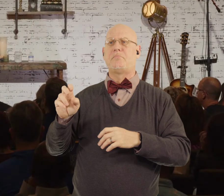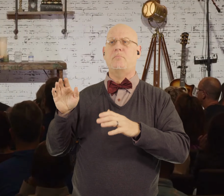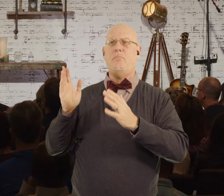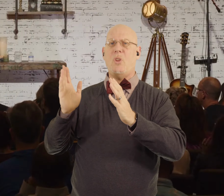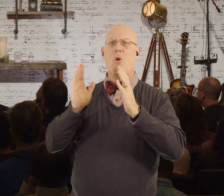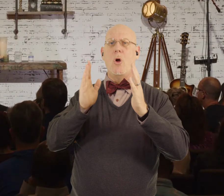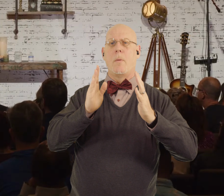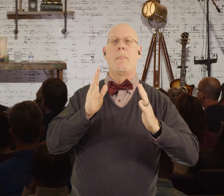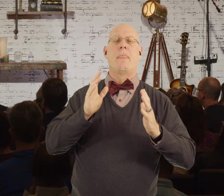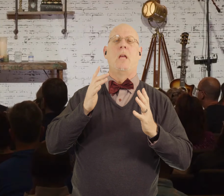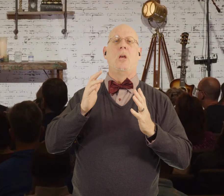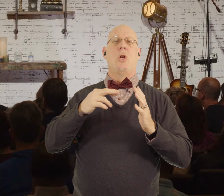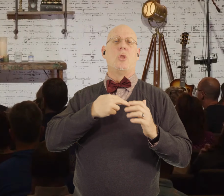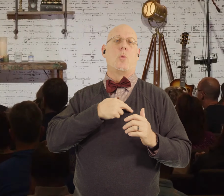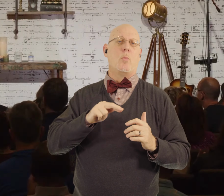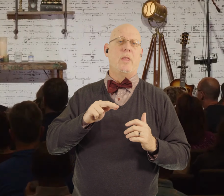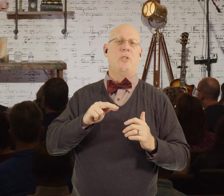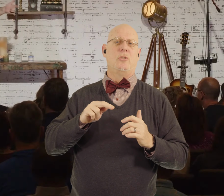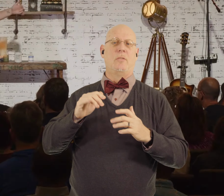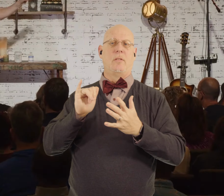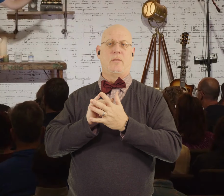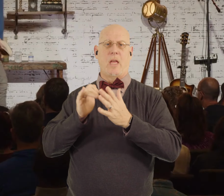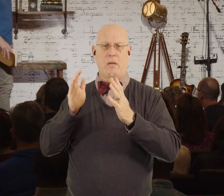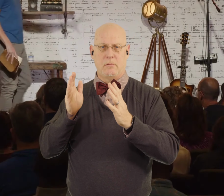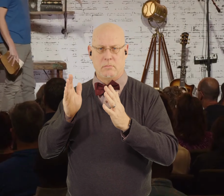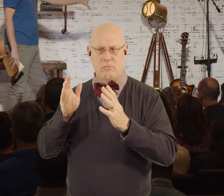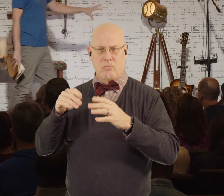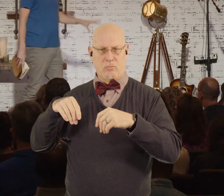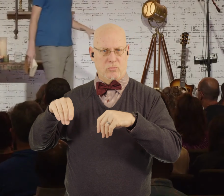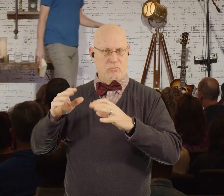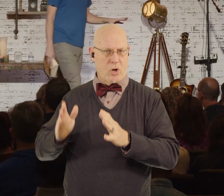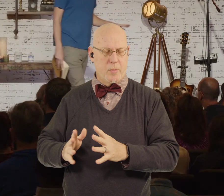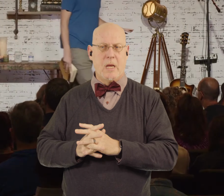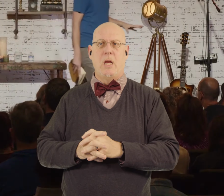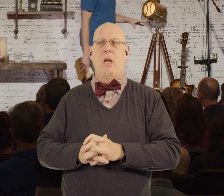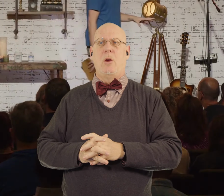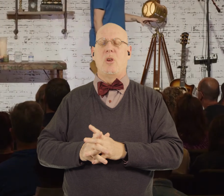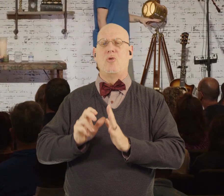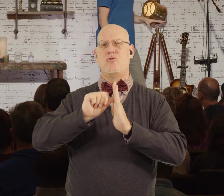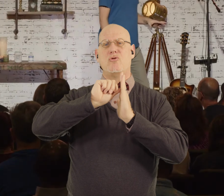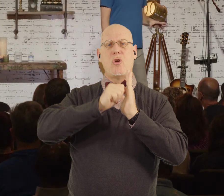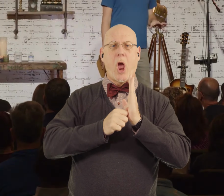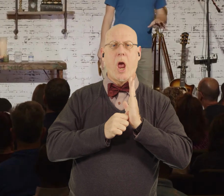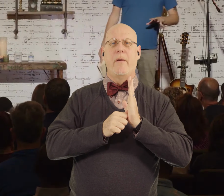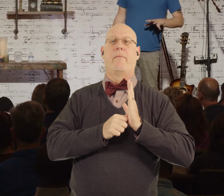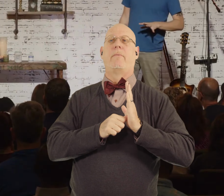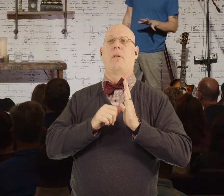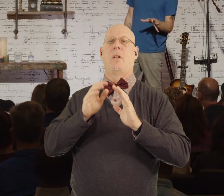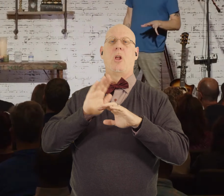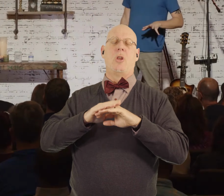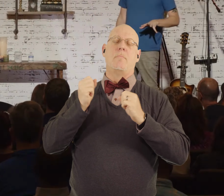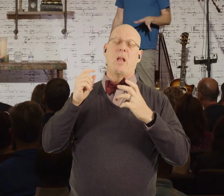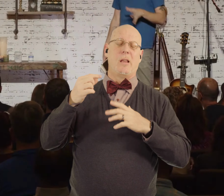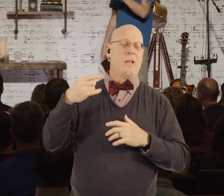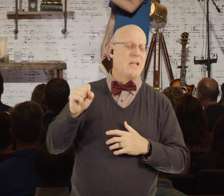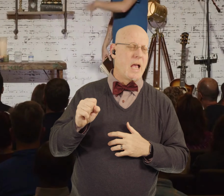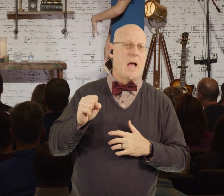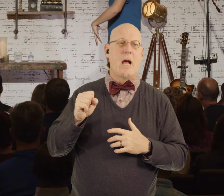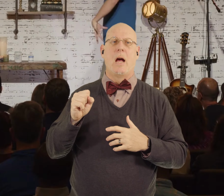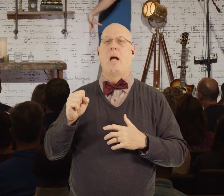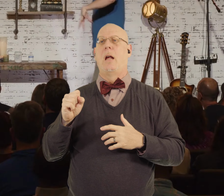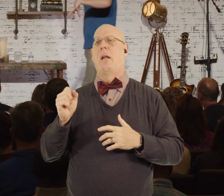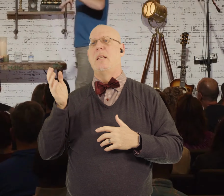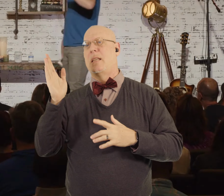from one stall to another, the religion of the shopkeeper would be carved upon a piece of granite there in Sardis. Very beautiful. And so there's